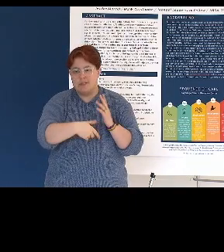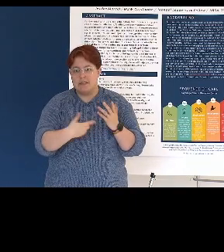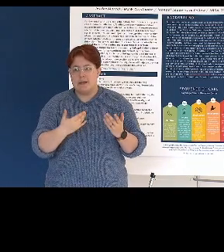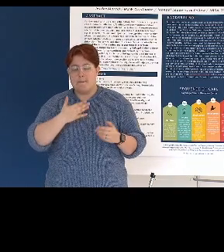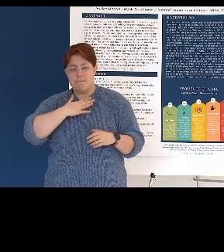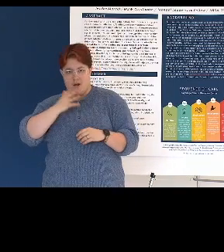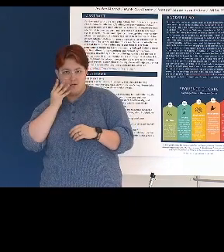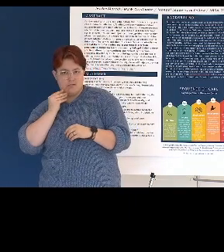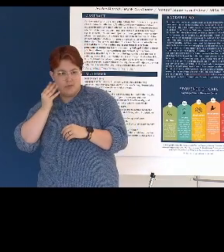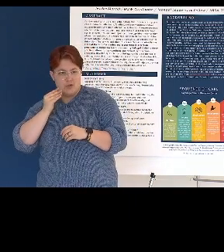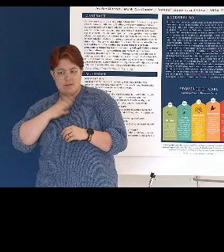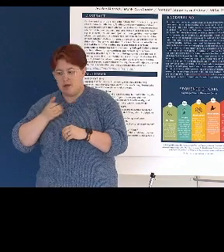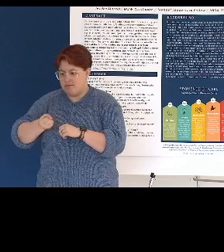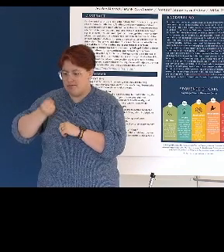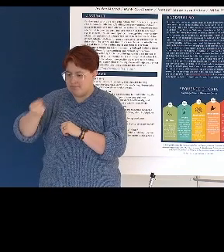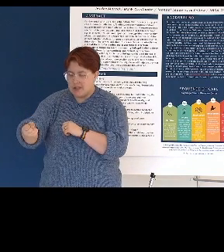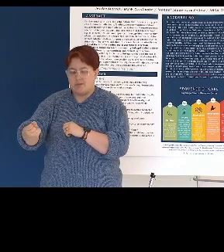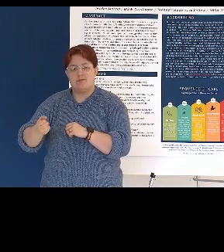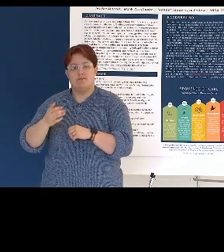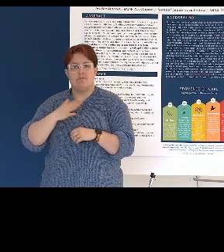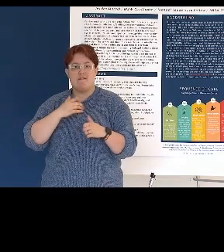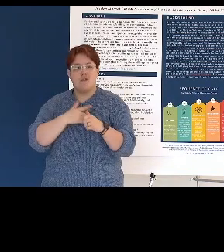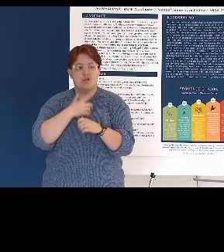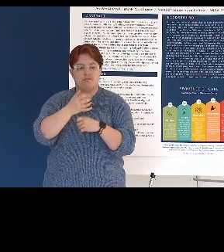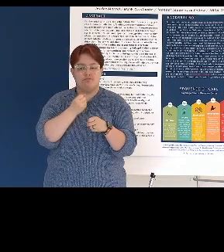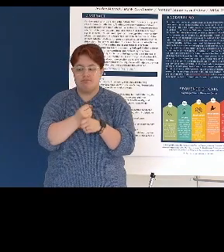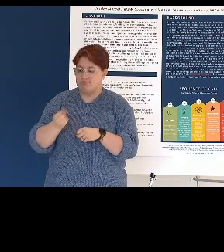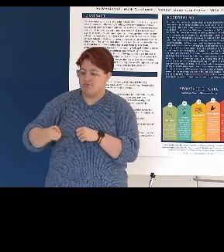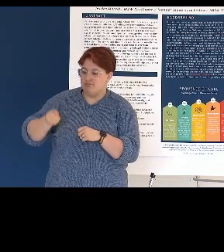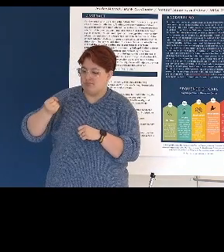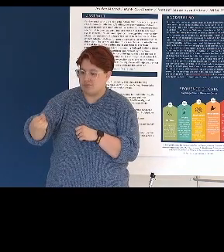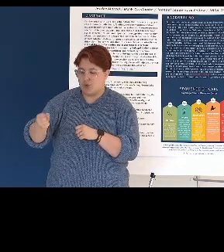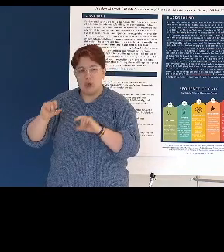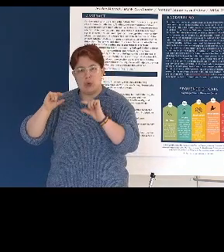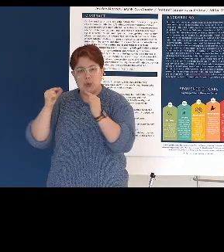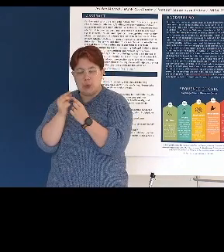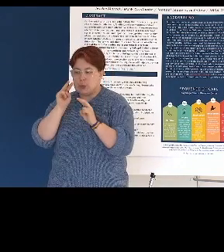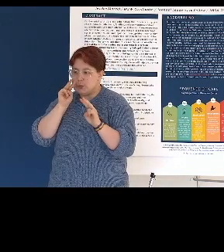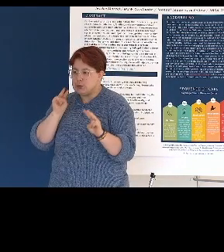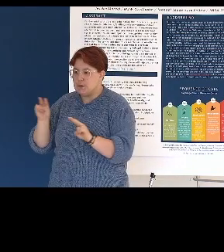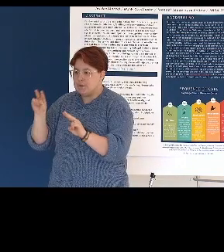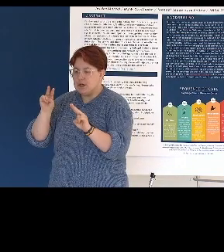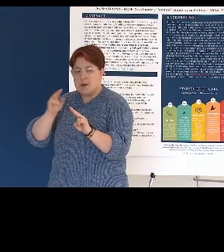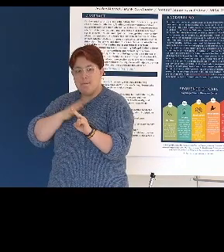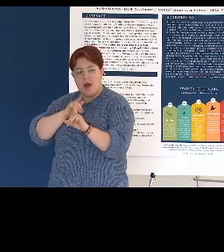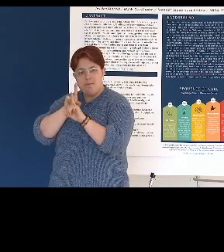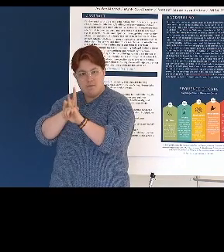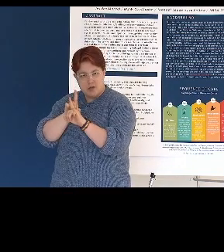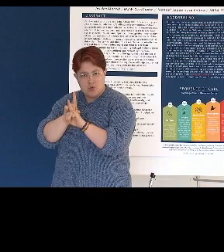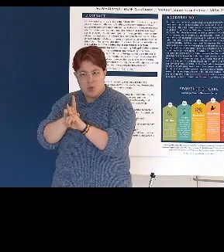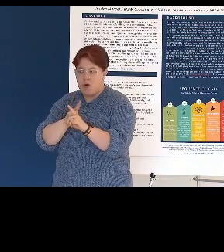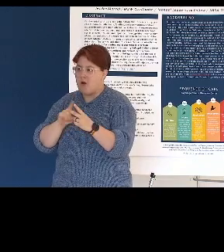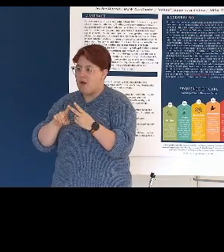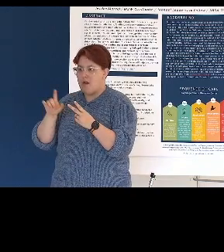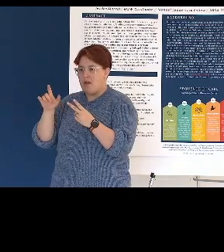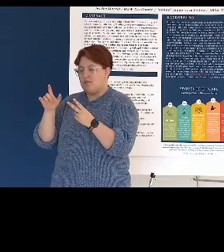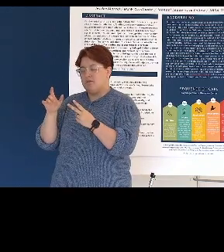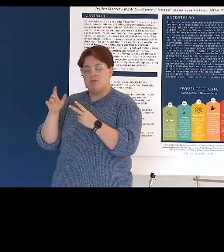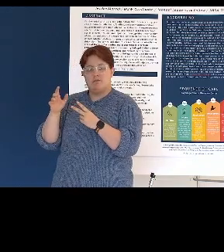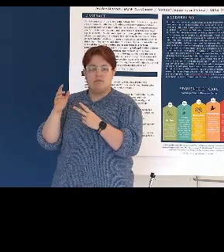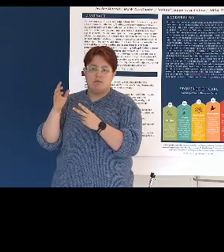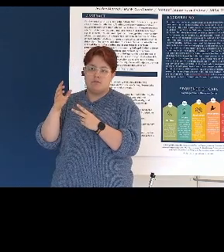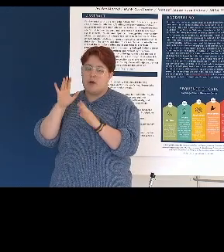My first year, I got to participate in wonderful group supervision with my mentor and so many veteran social workers, and I got to see